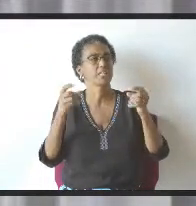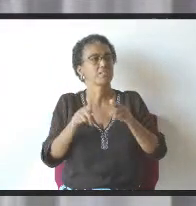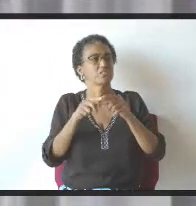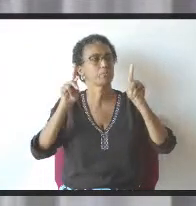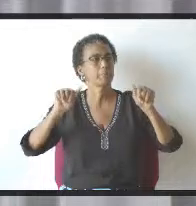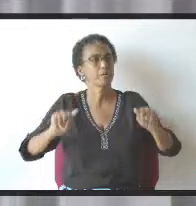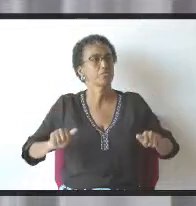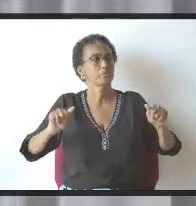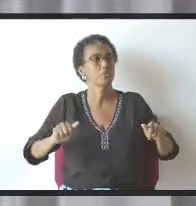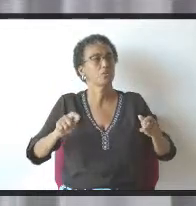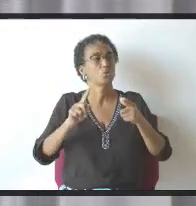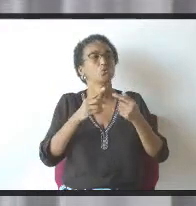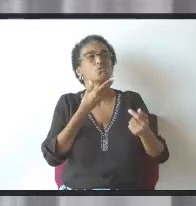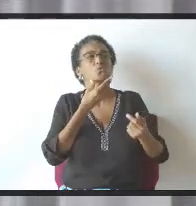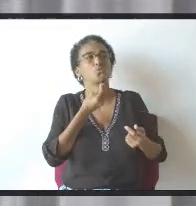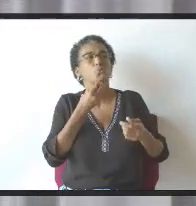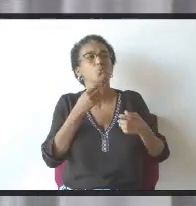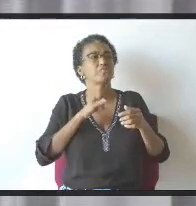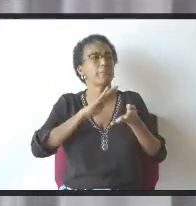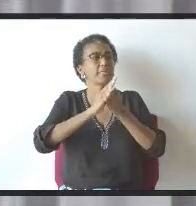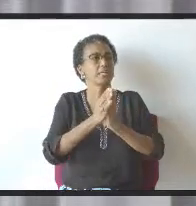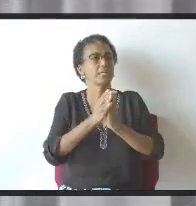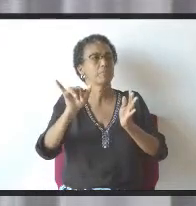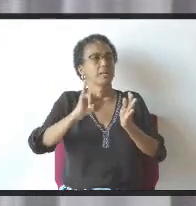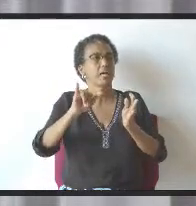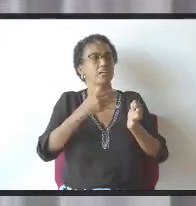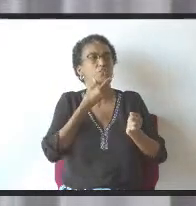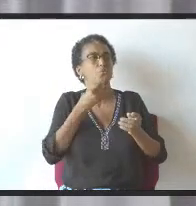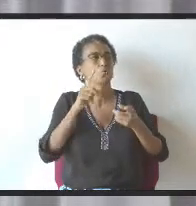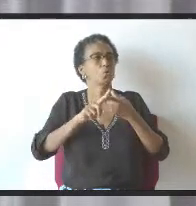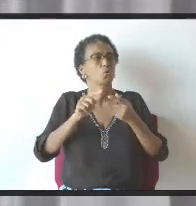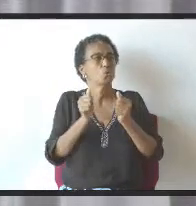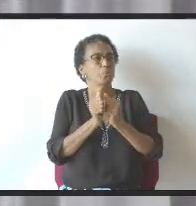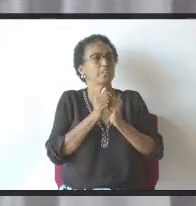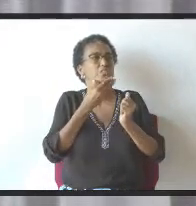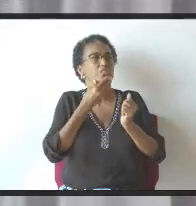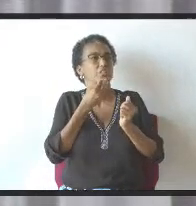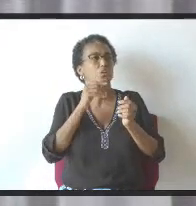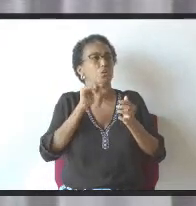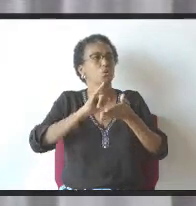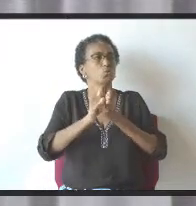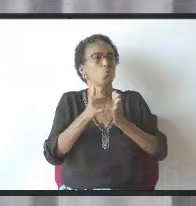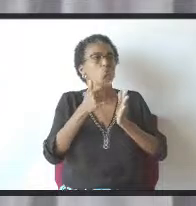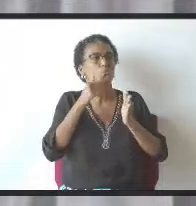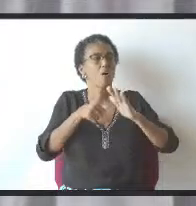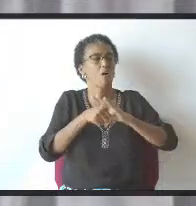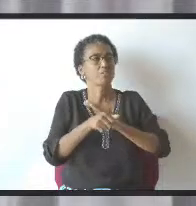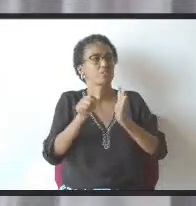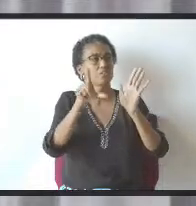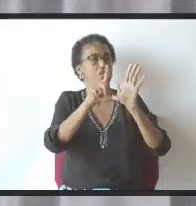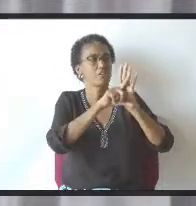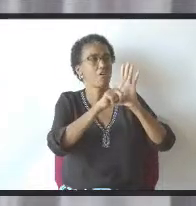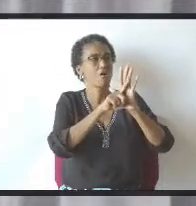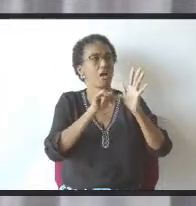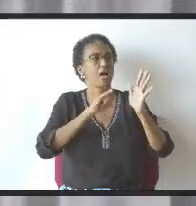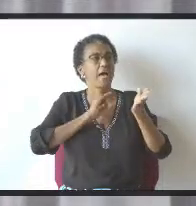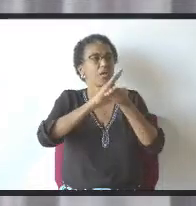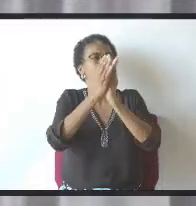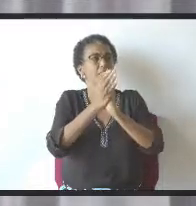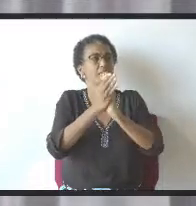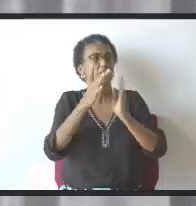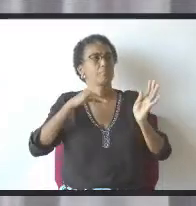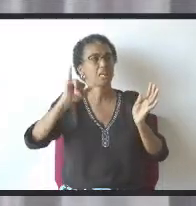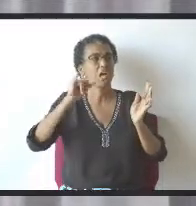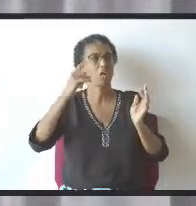the Jews, I became like a Jew to win the Jews. To those under the law, I became like one under the law, though